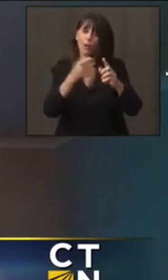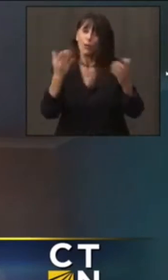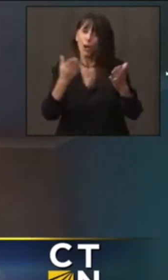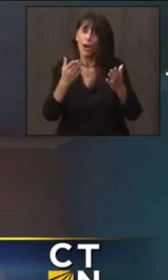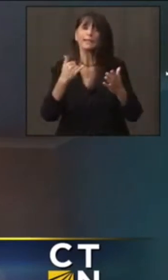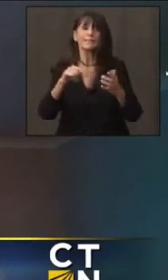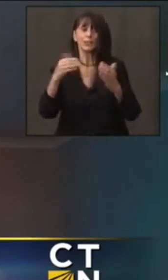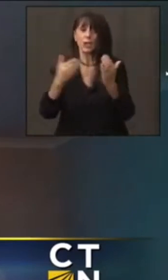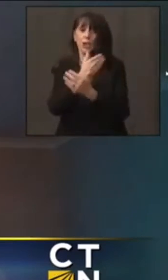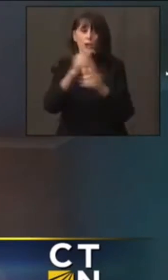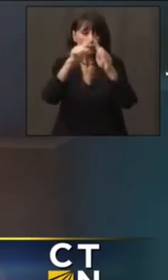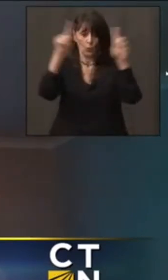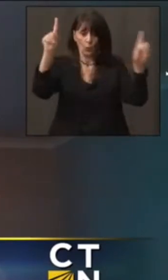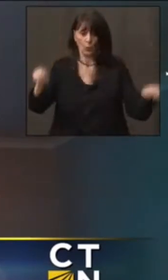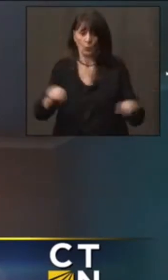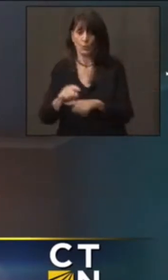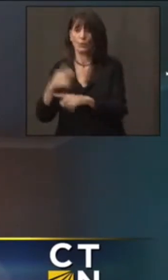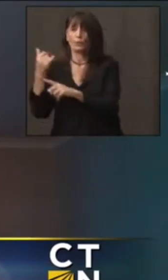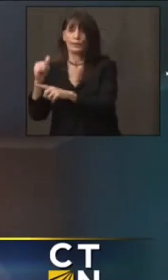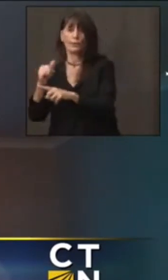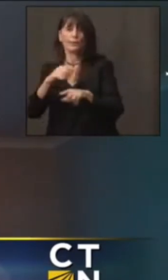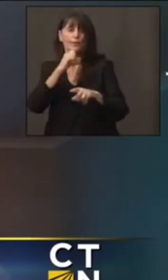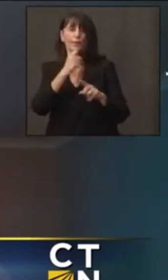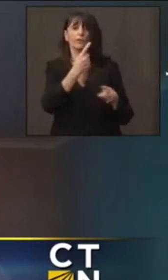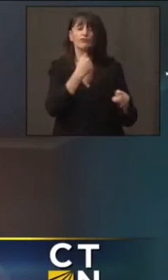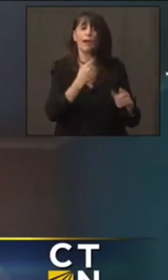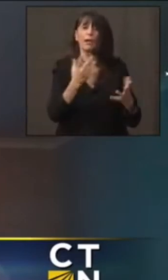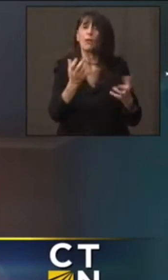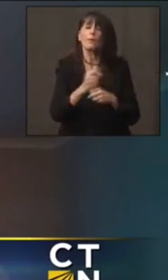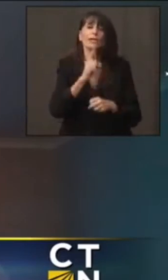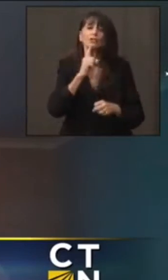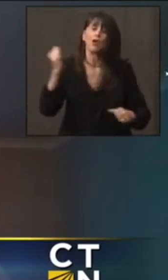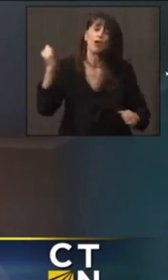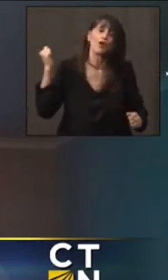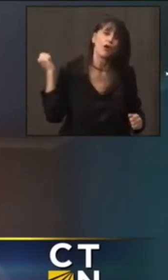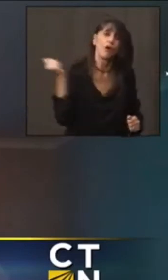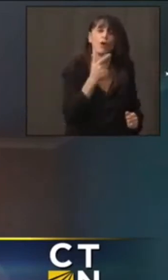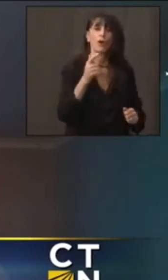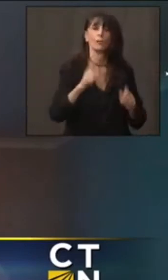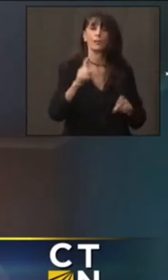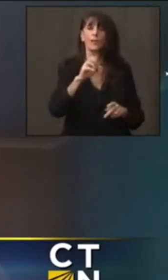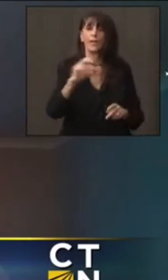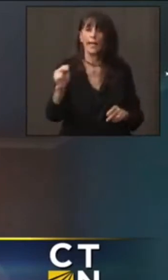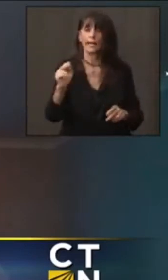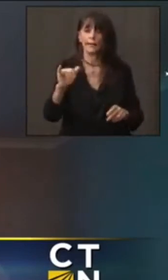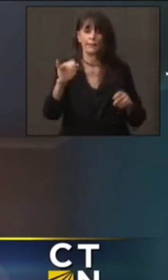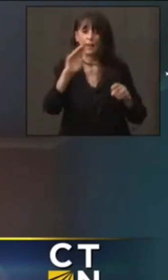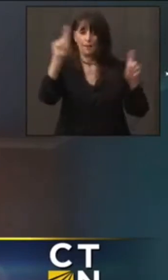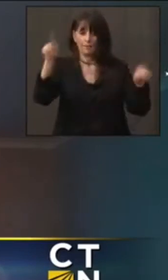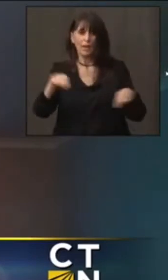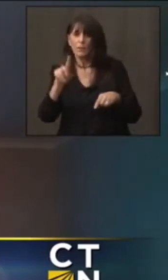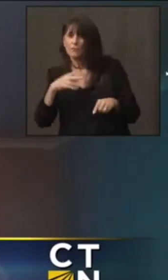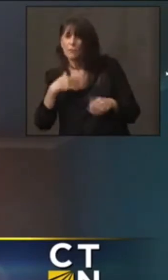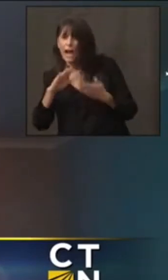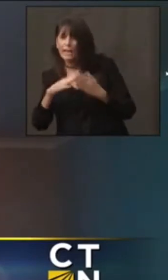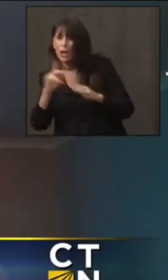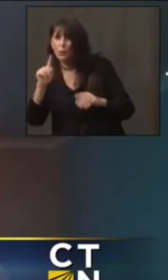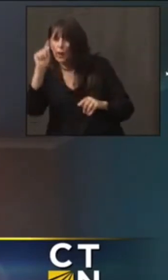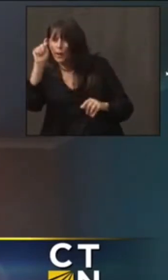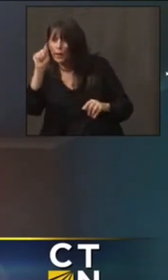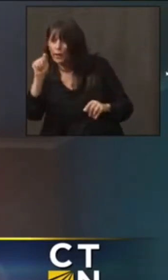level map, is to make sure that every person in Connecticut can look at that map and know where their town